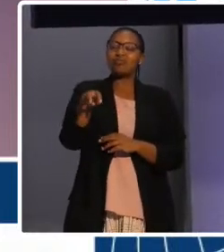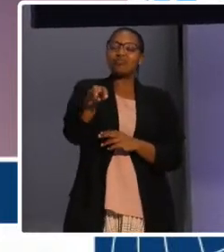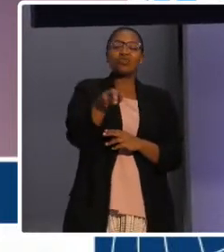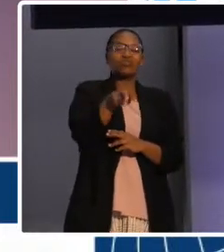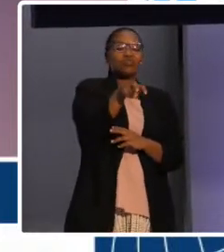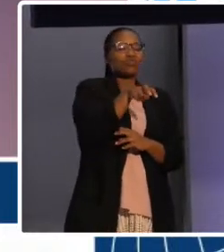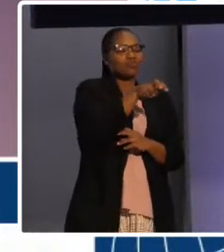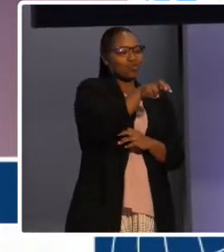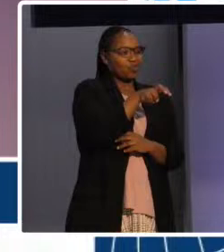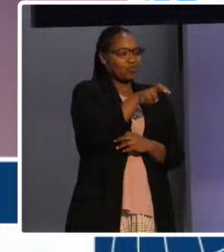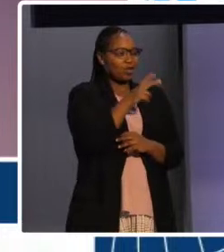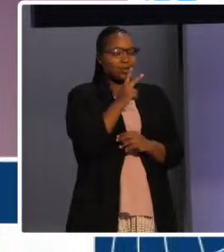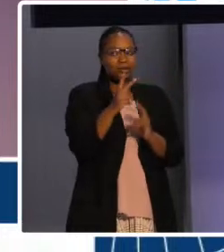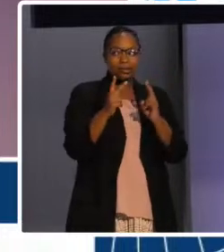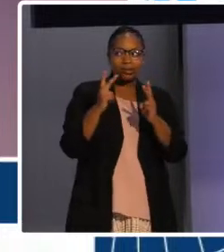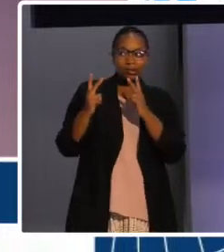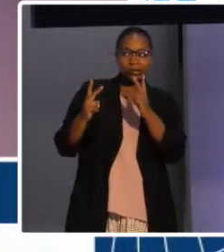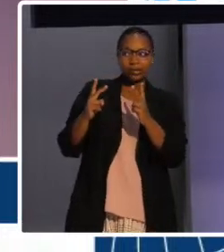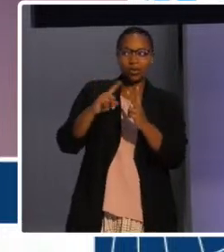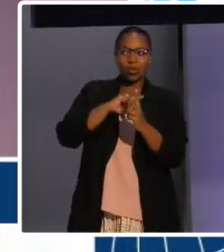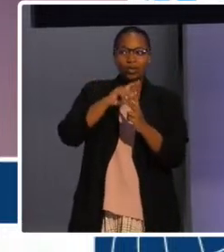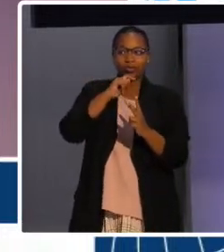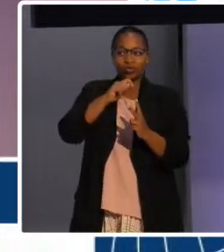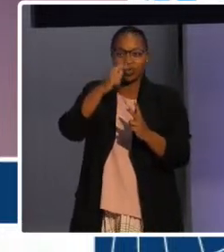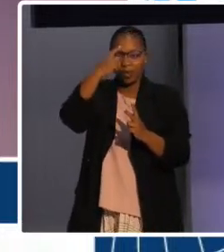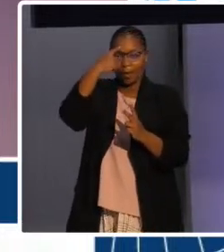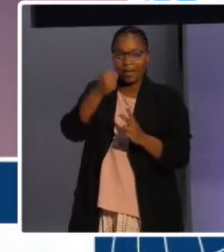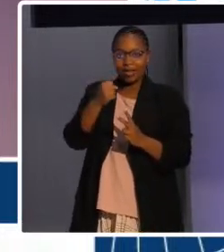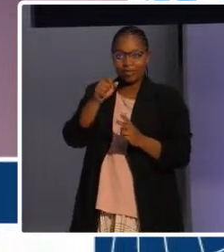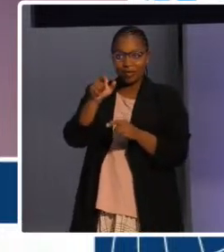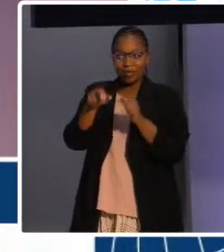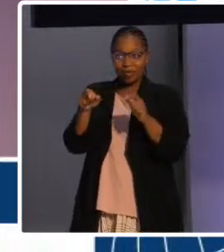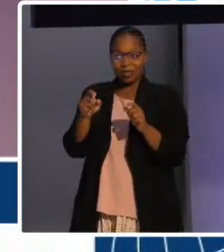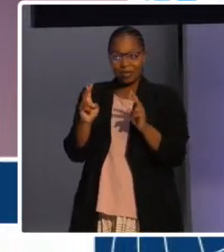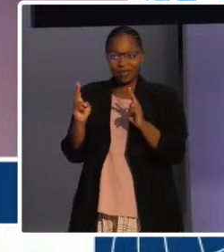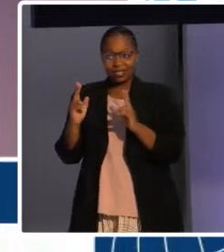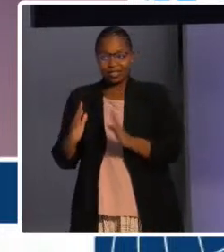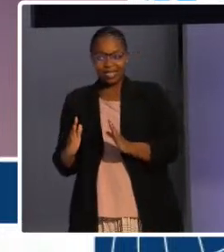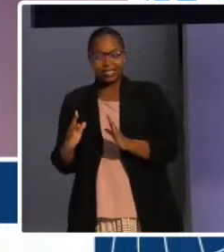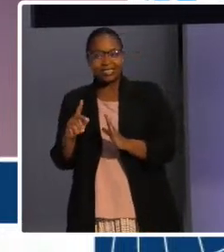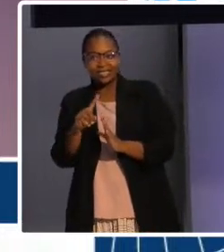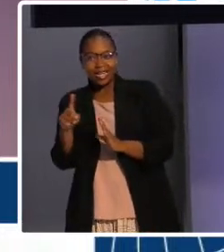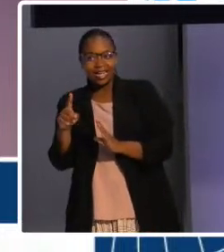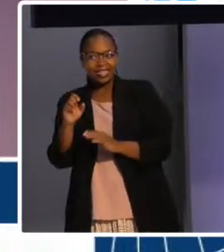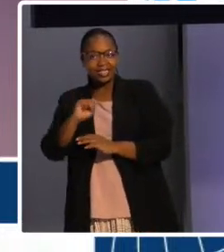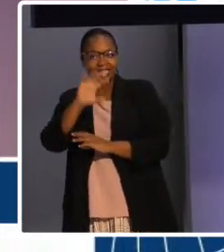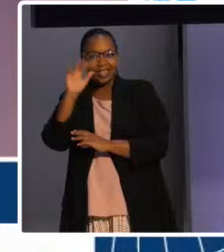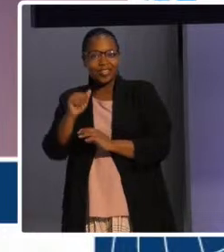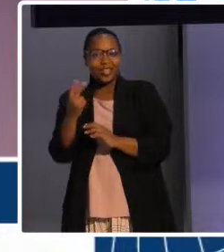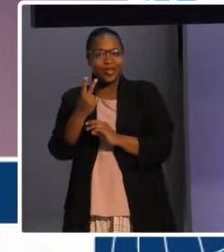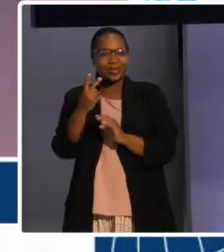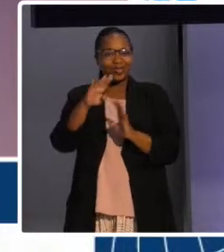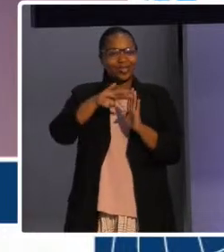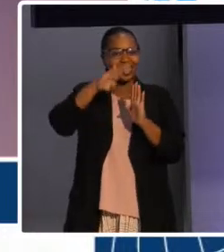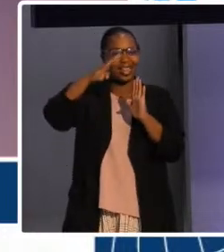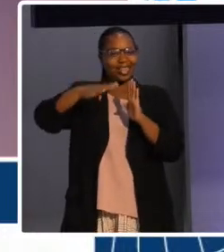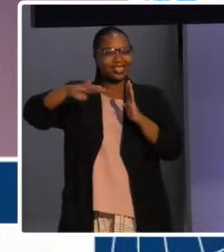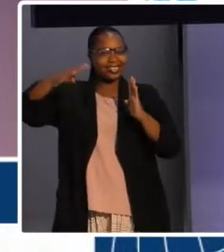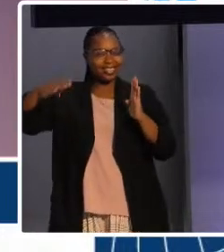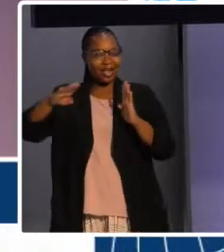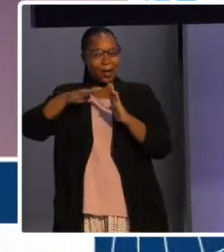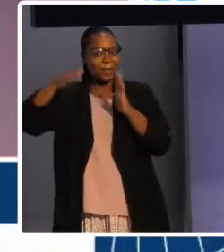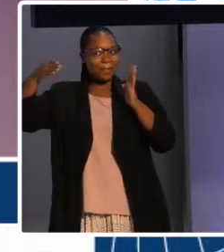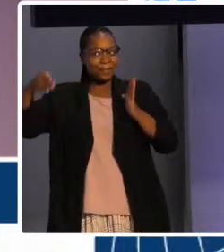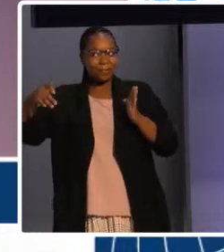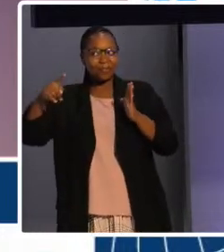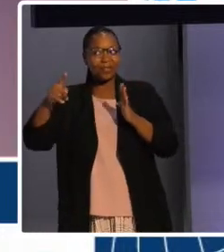We believe it's standard that when people visit South Africa, they will also go to Table Mountain. But